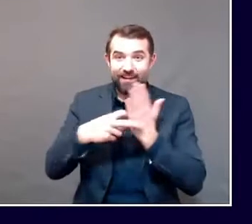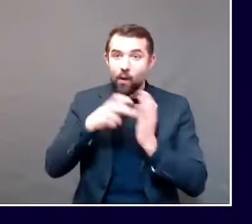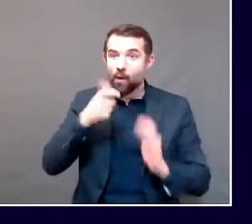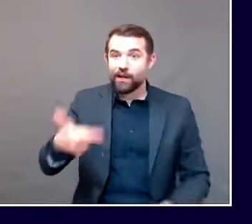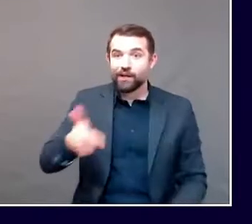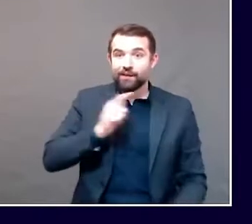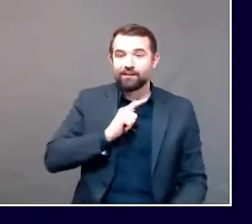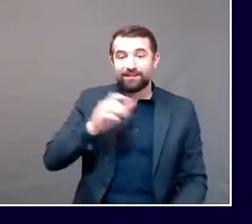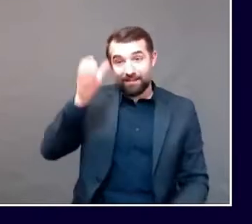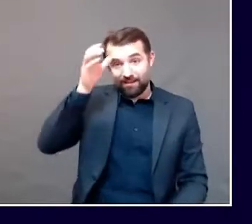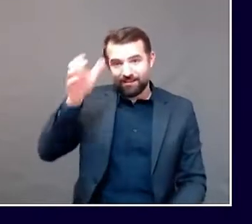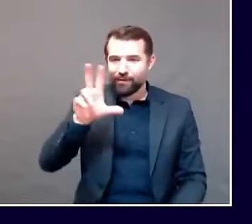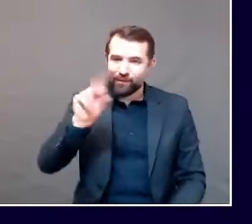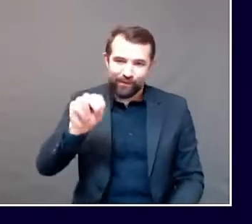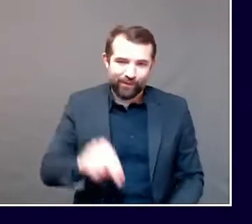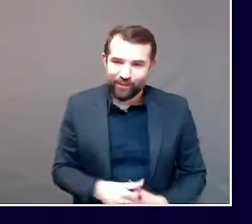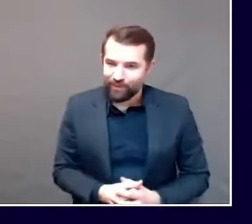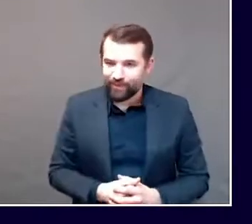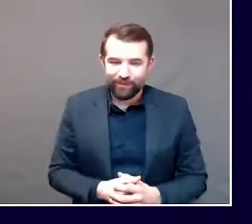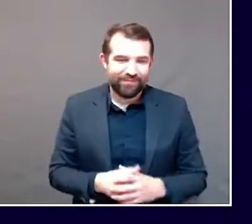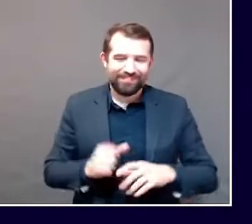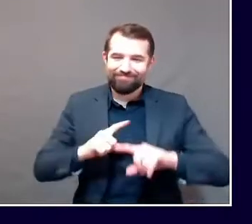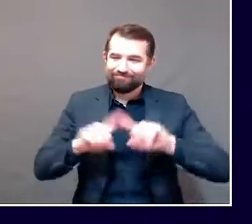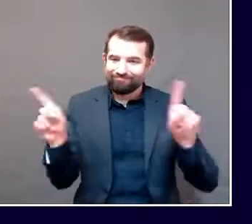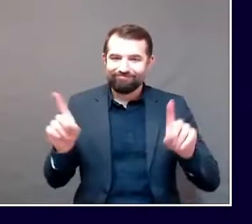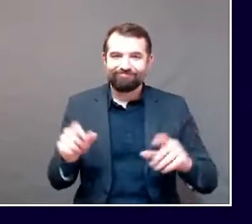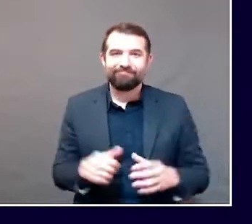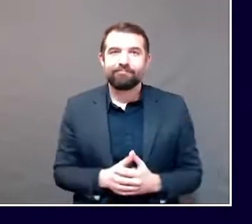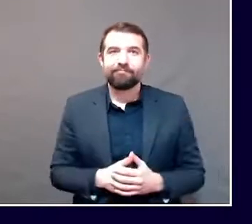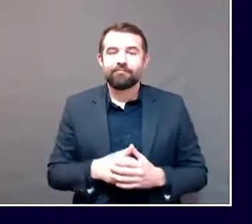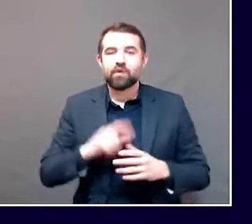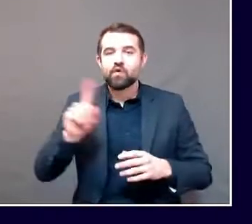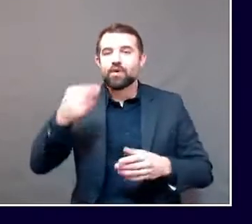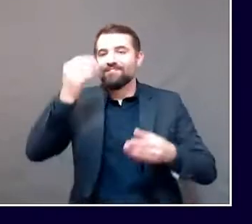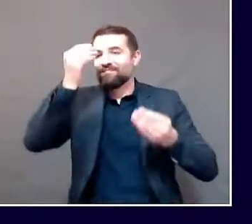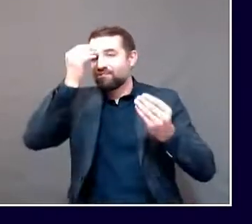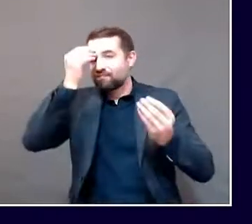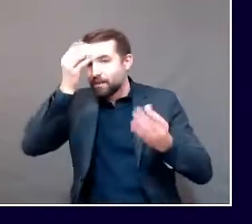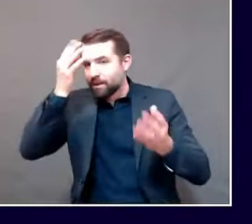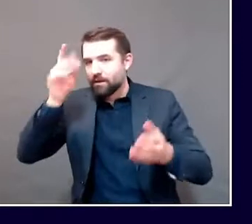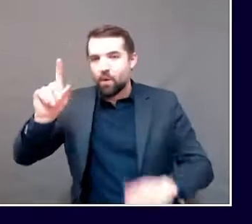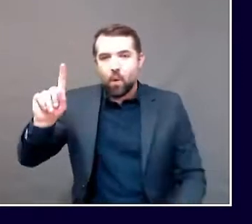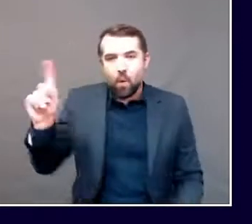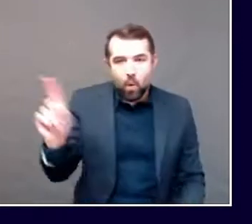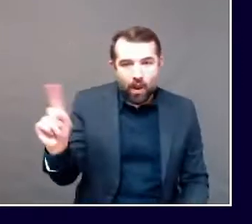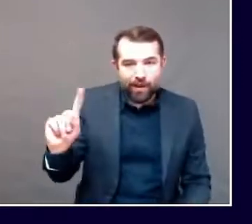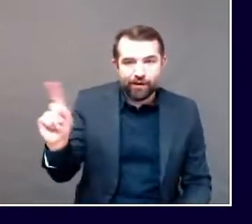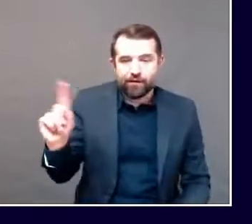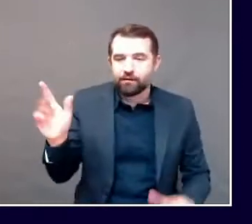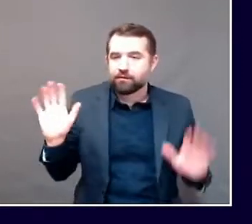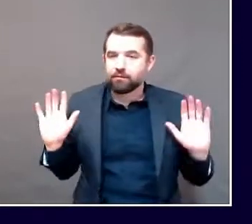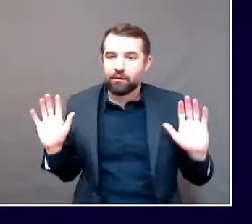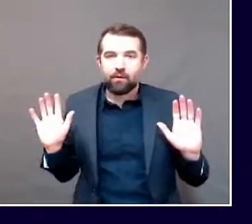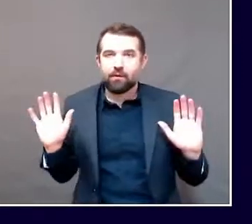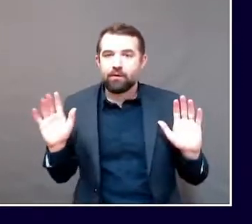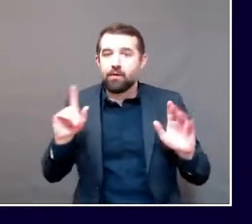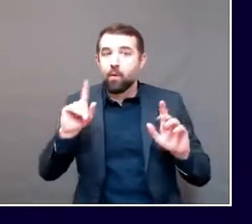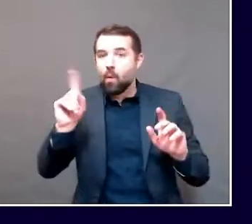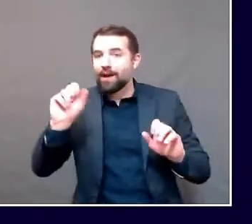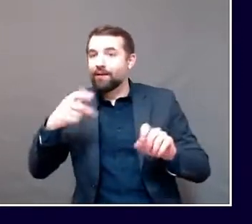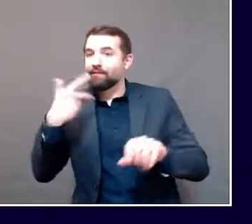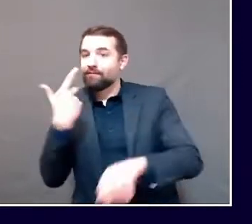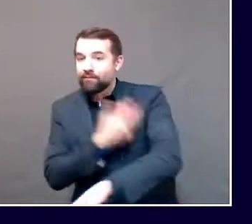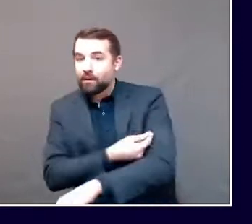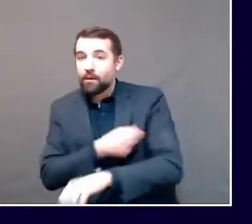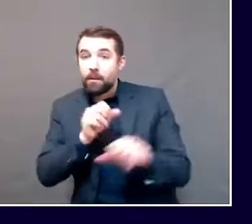if your goal is to get vaccinated at your neighborhood pharmacy, you may go directly to their website, not necessarily through this website. So